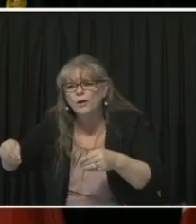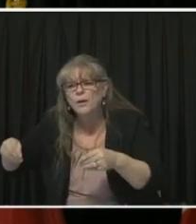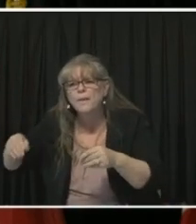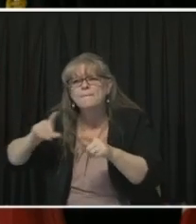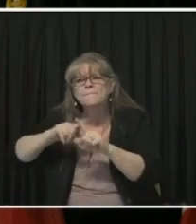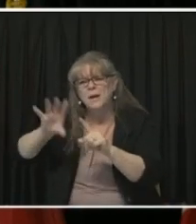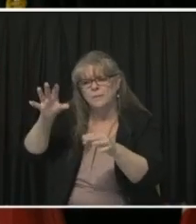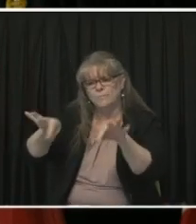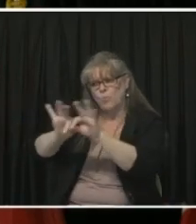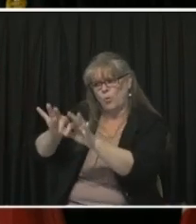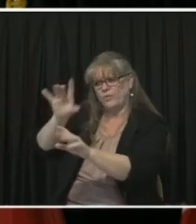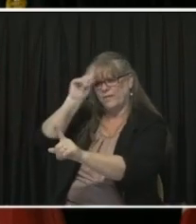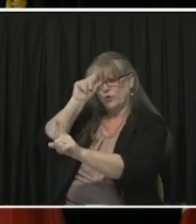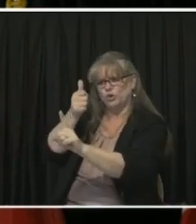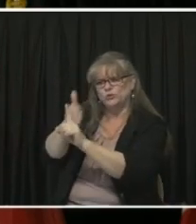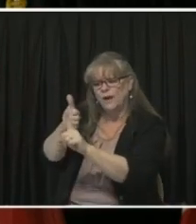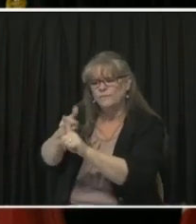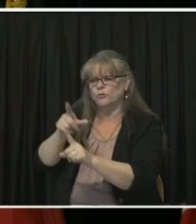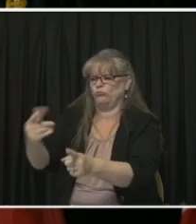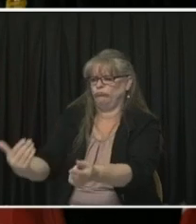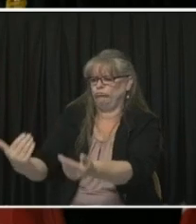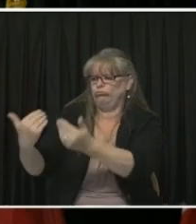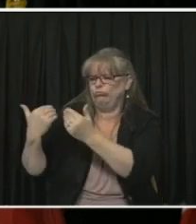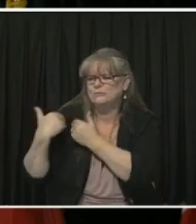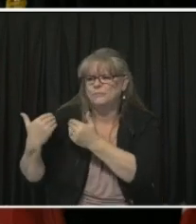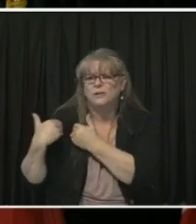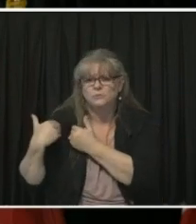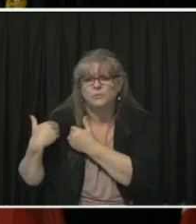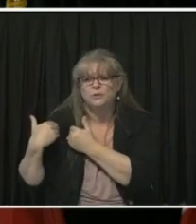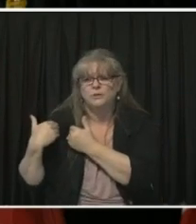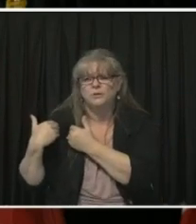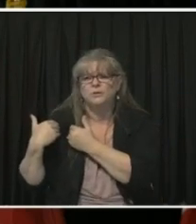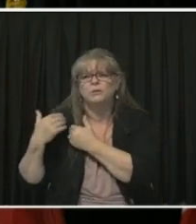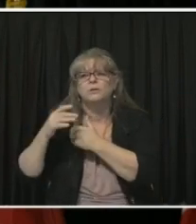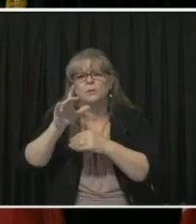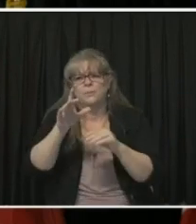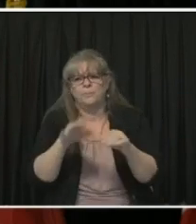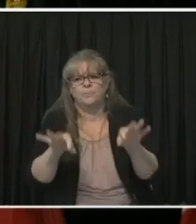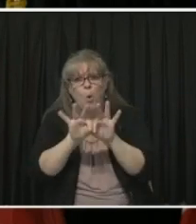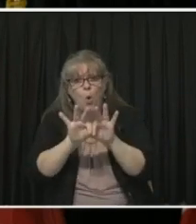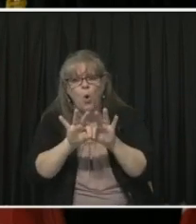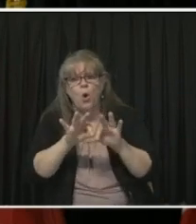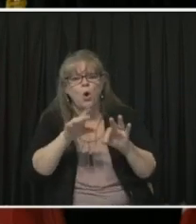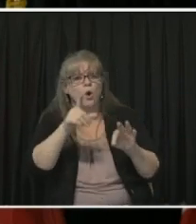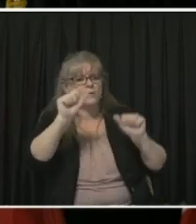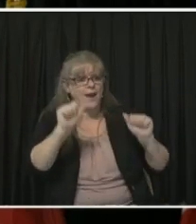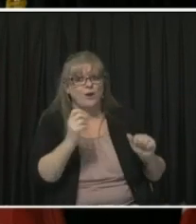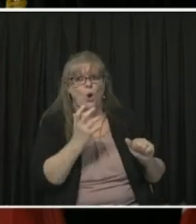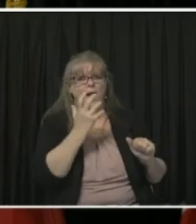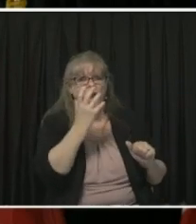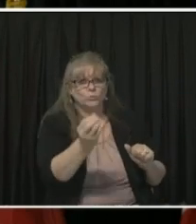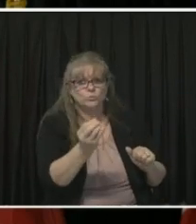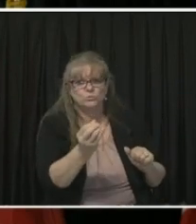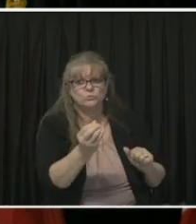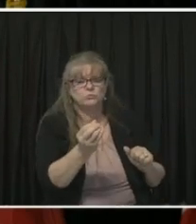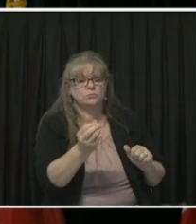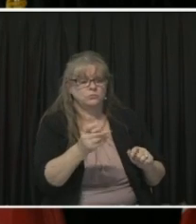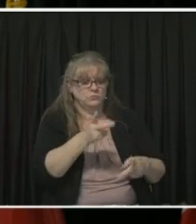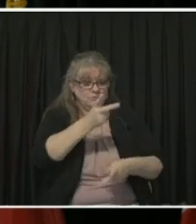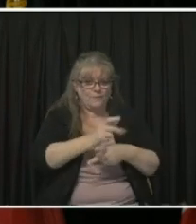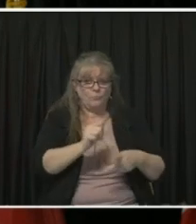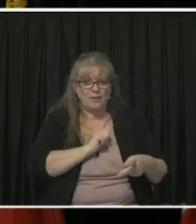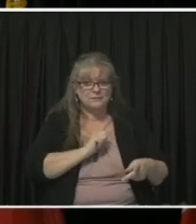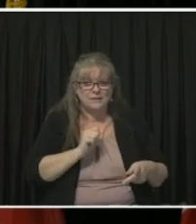side of the coin of freedom. We also have individual responsibility to ourselves and to others. They're both very important as